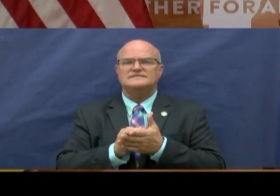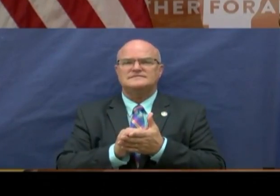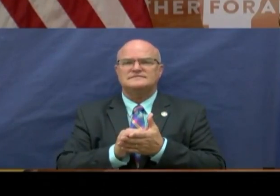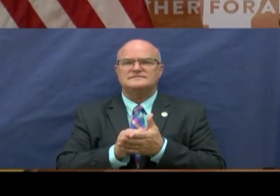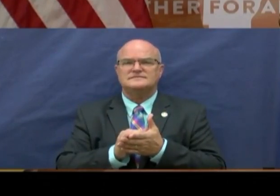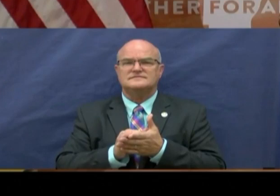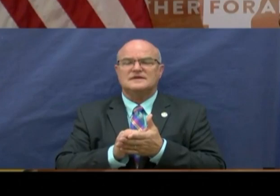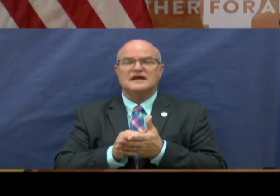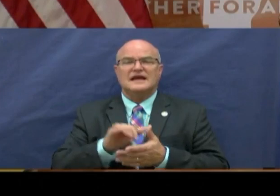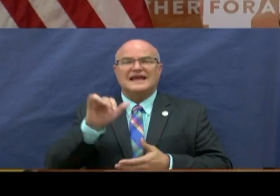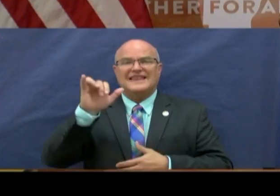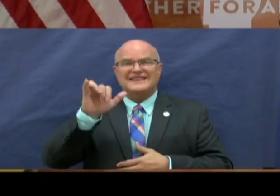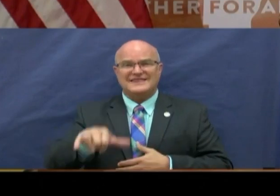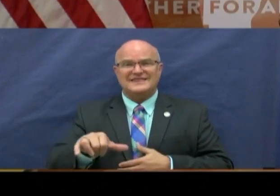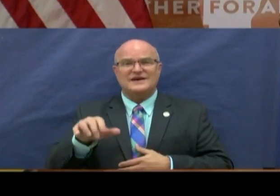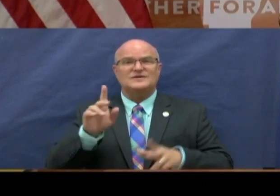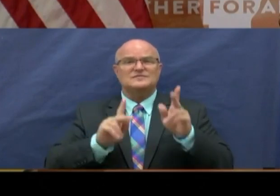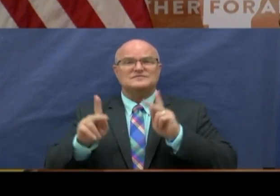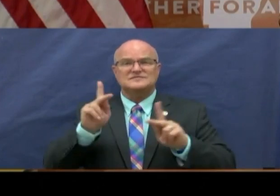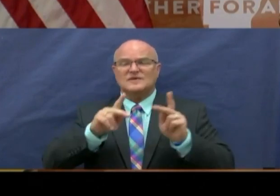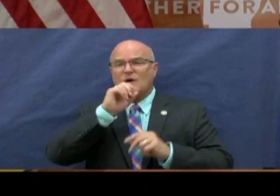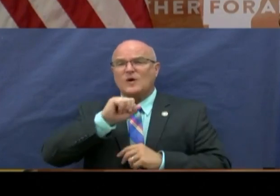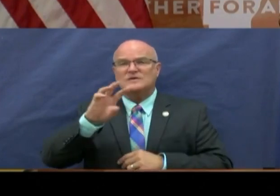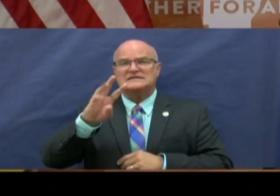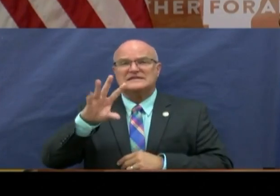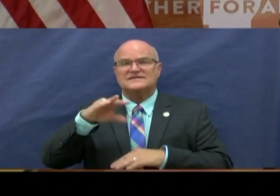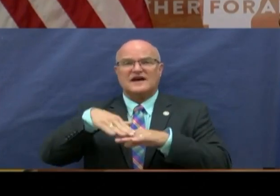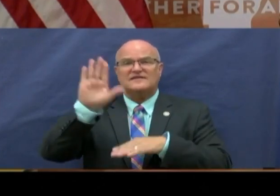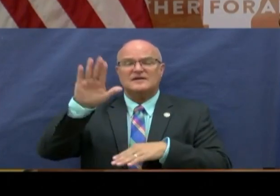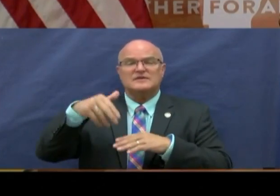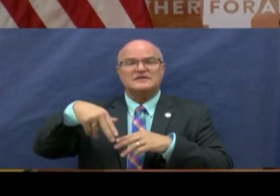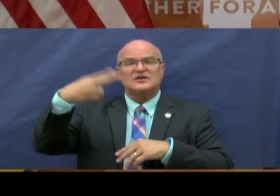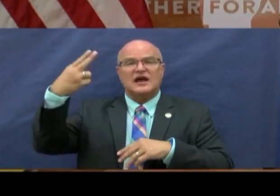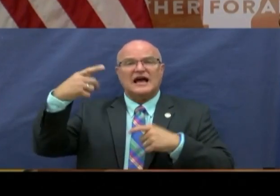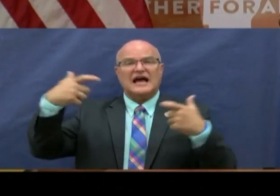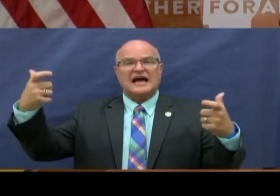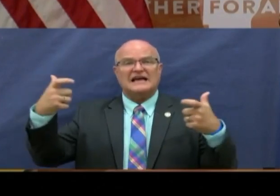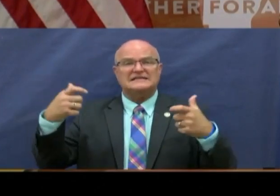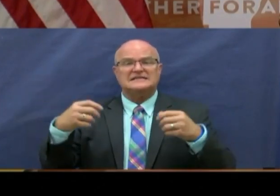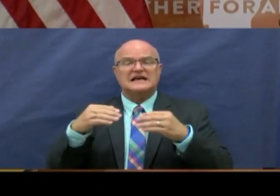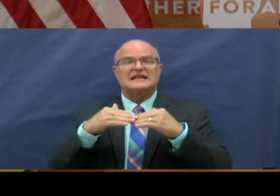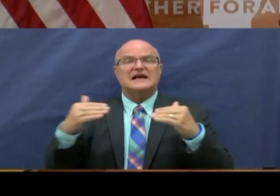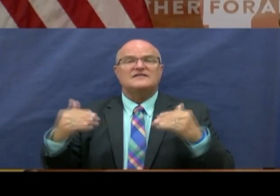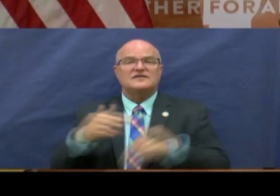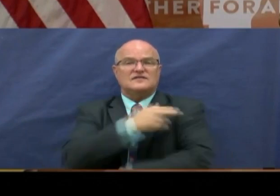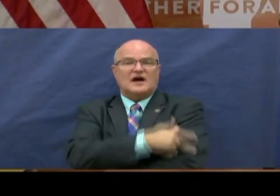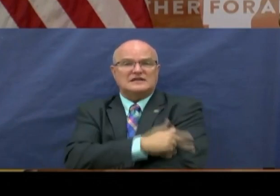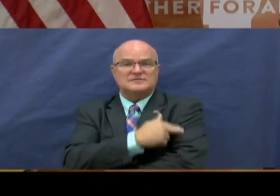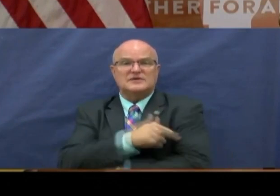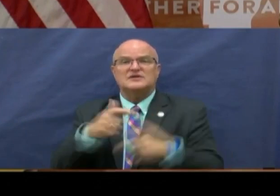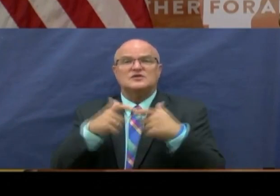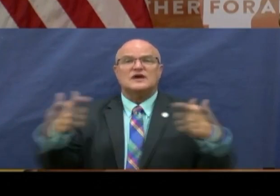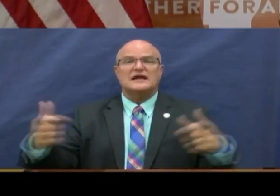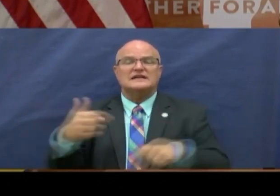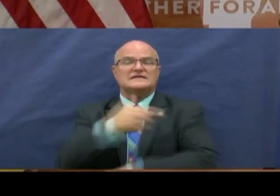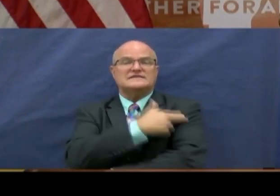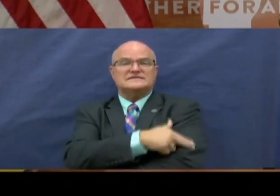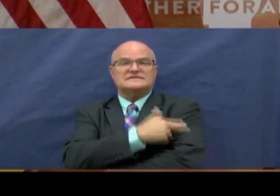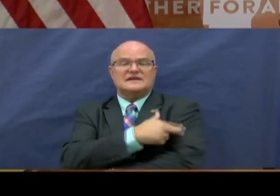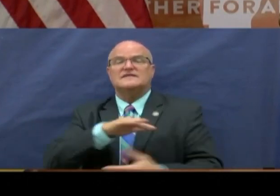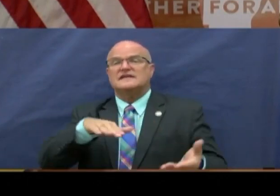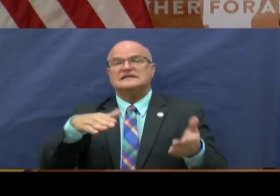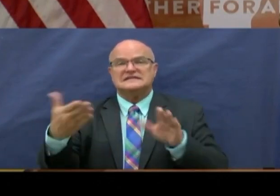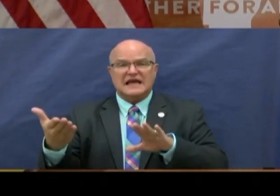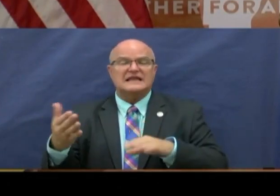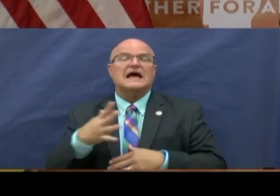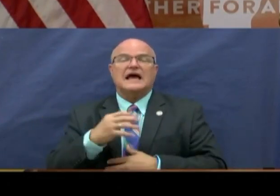that vulnerable population has the greatest level of hospitalization and the greatest level of deaths, because they are